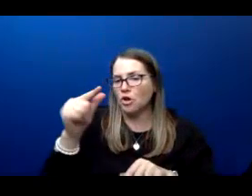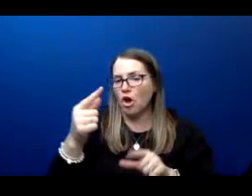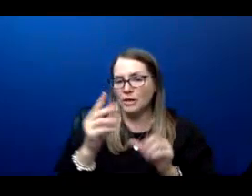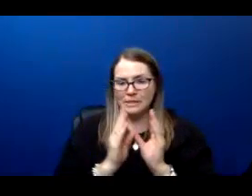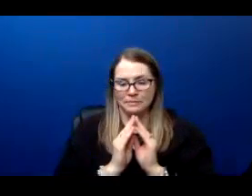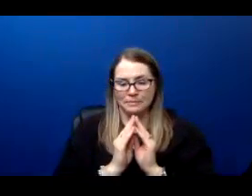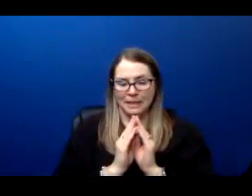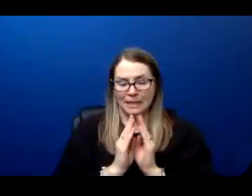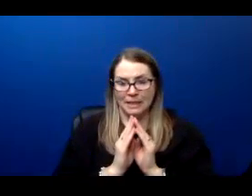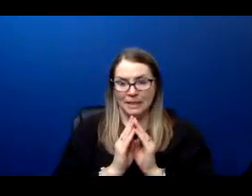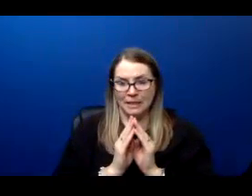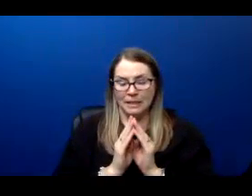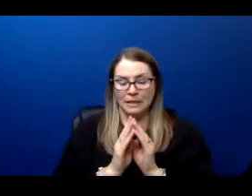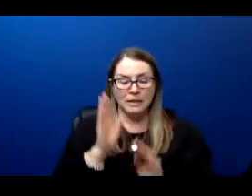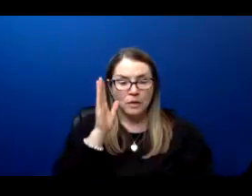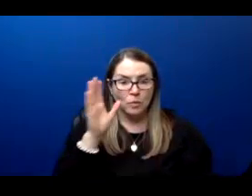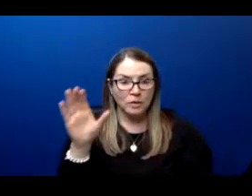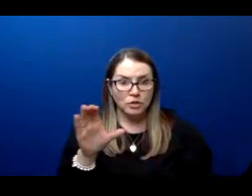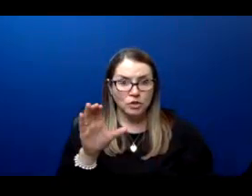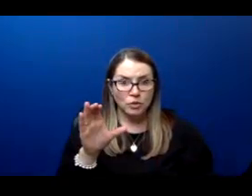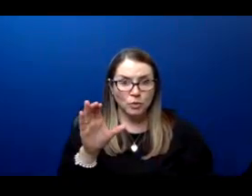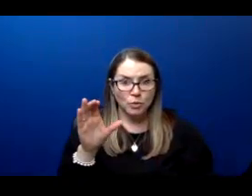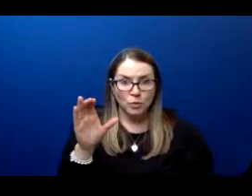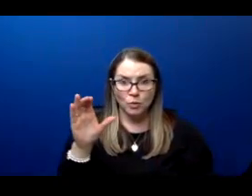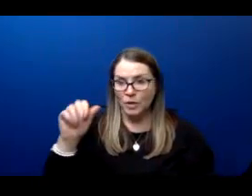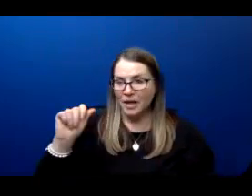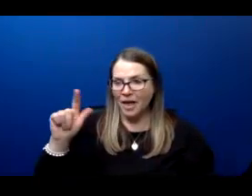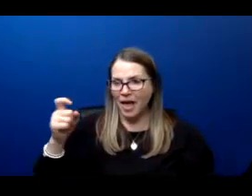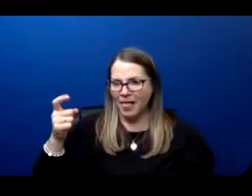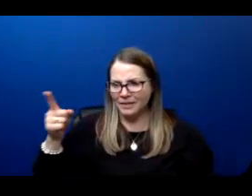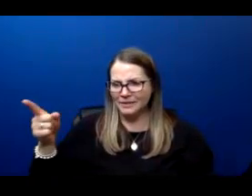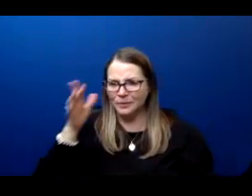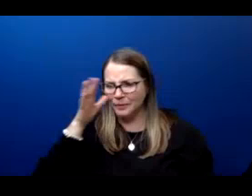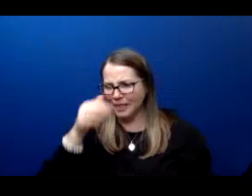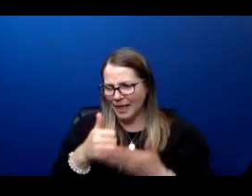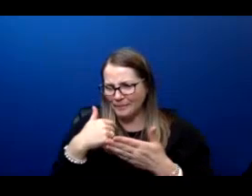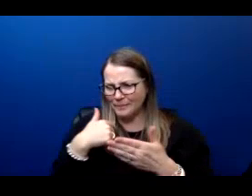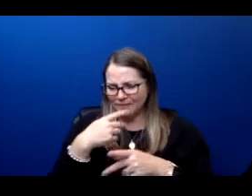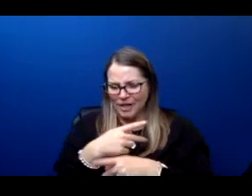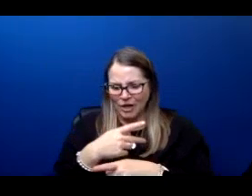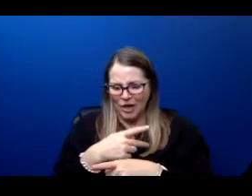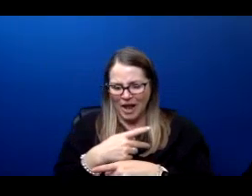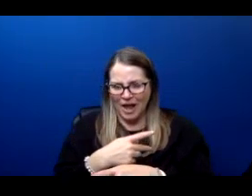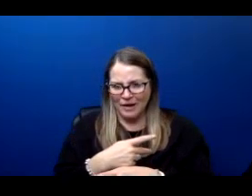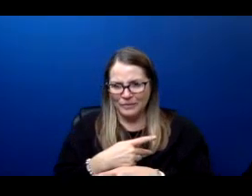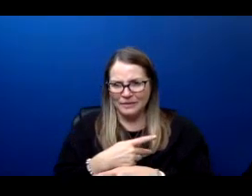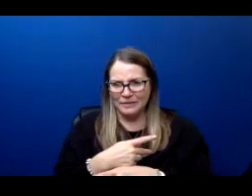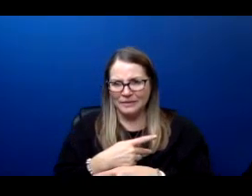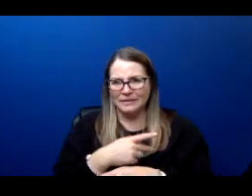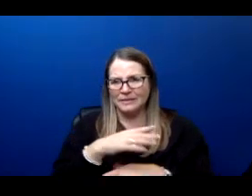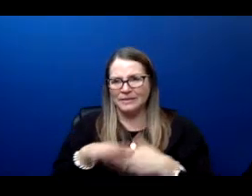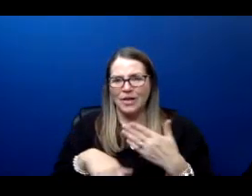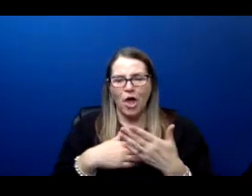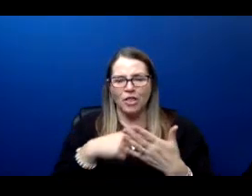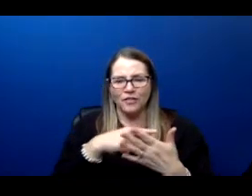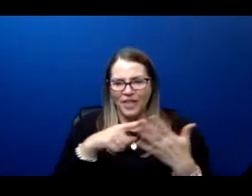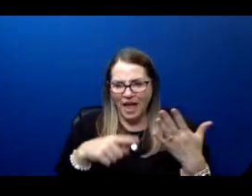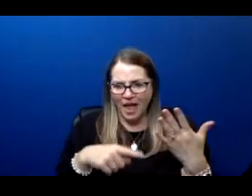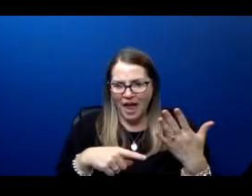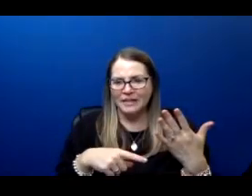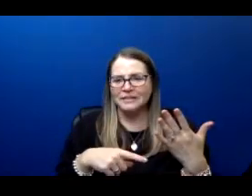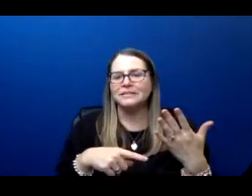going to do Alex, if I can get it done, and Alex can help me figure out all the bells and whistles. I'm going to do a